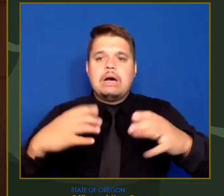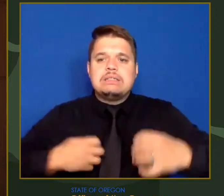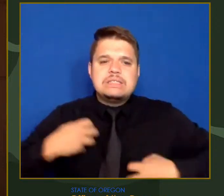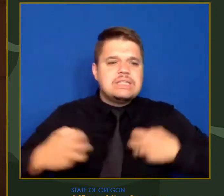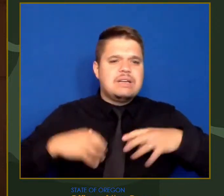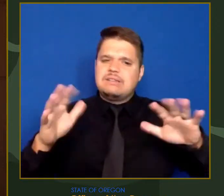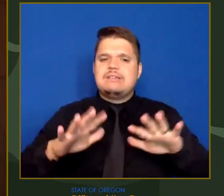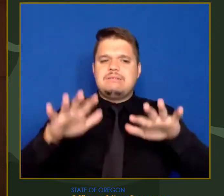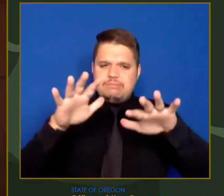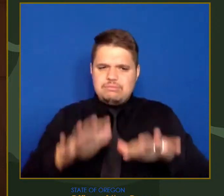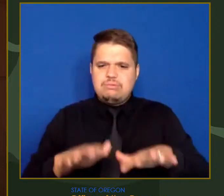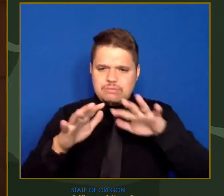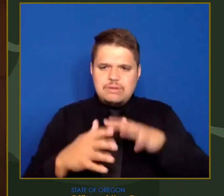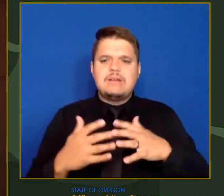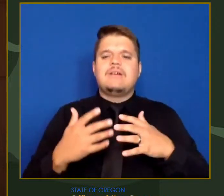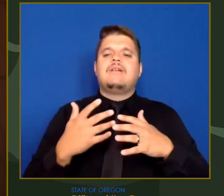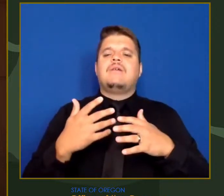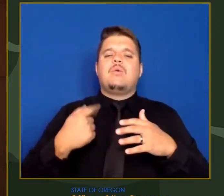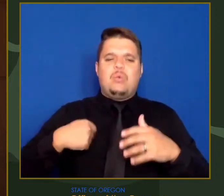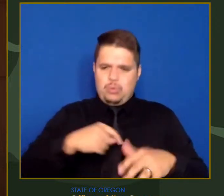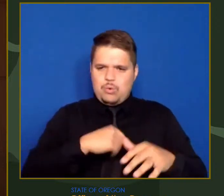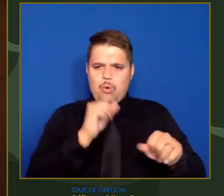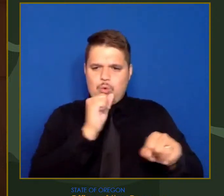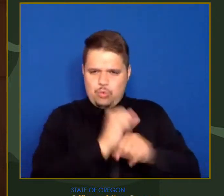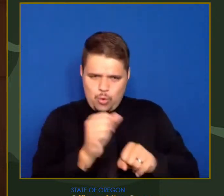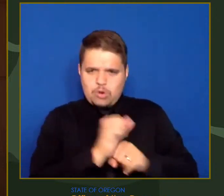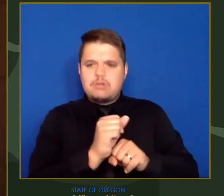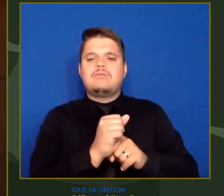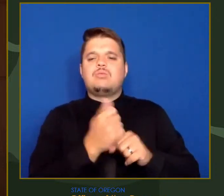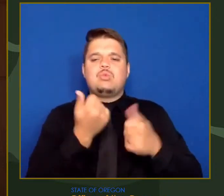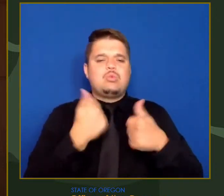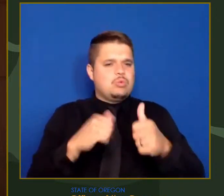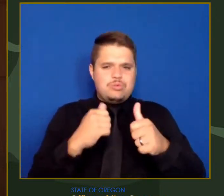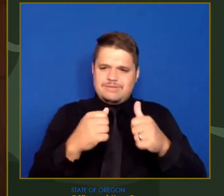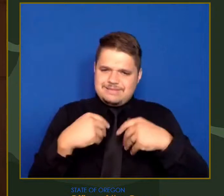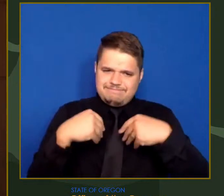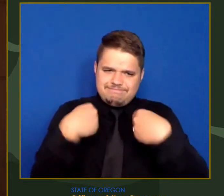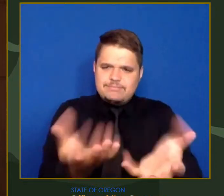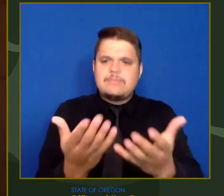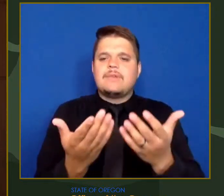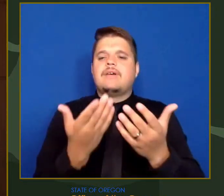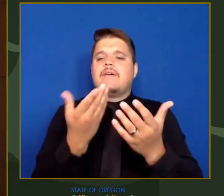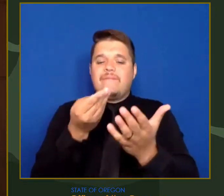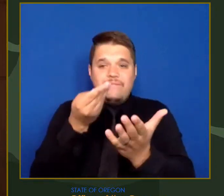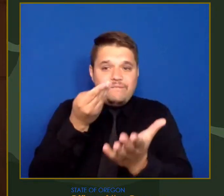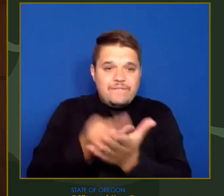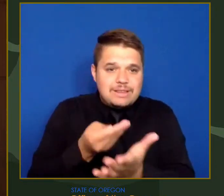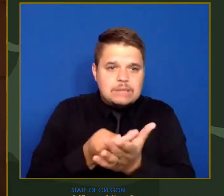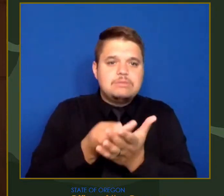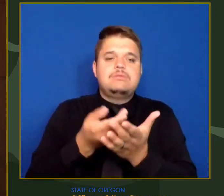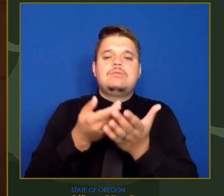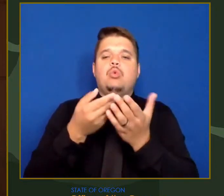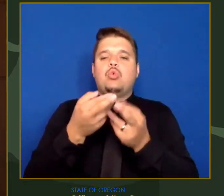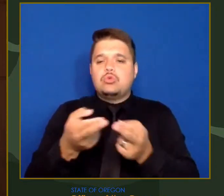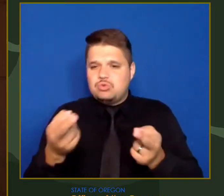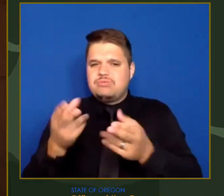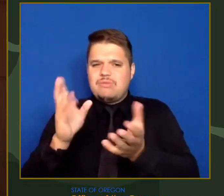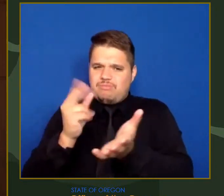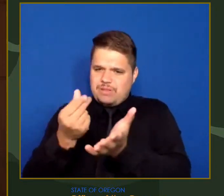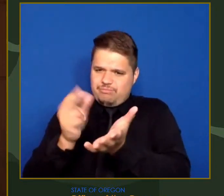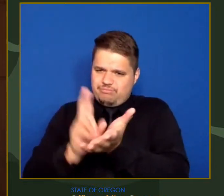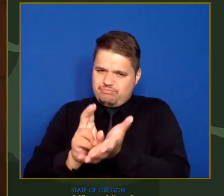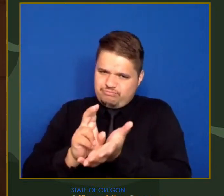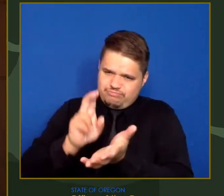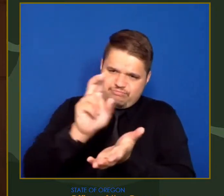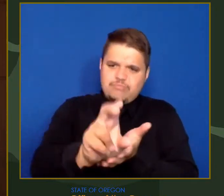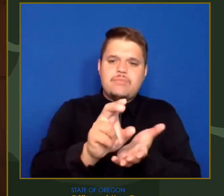and that we get any additional financial resources to the region as quickly as possible. I